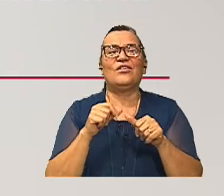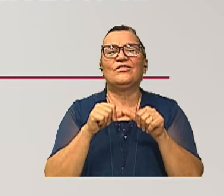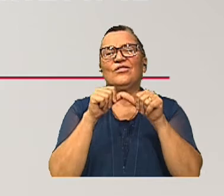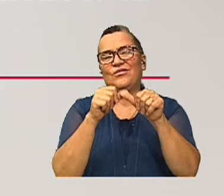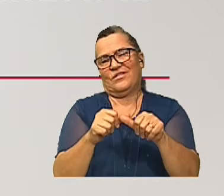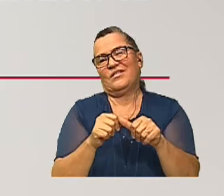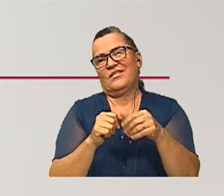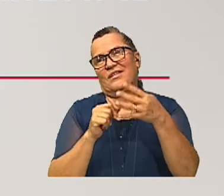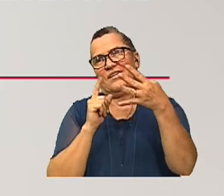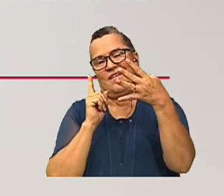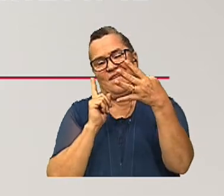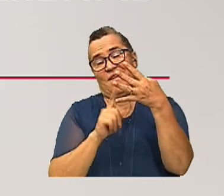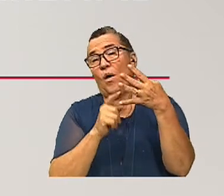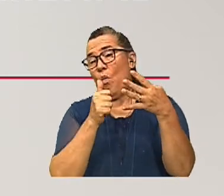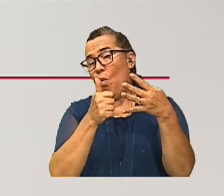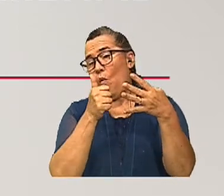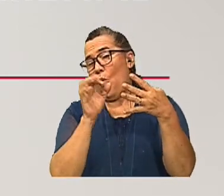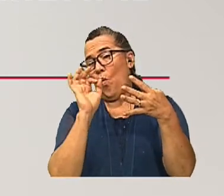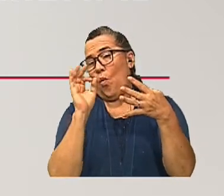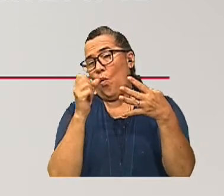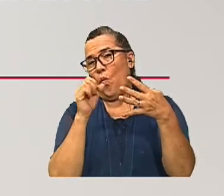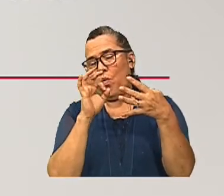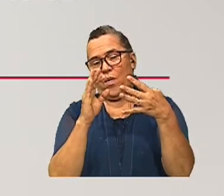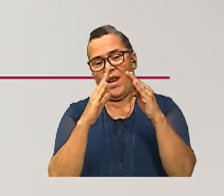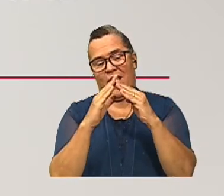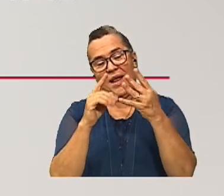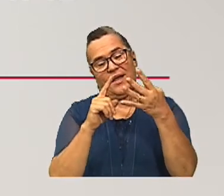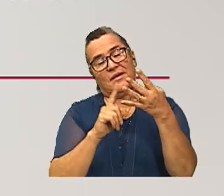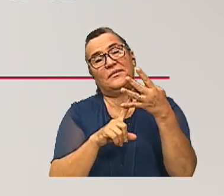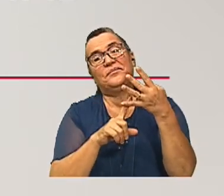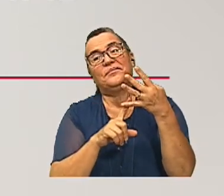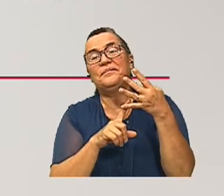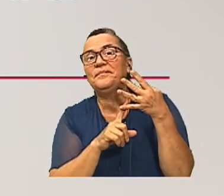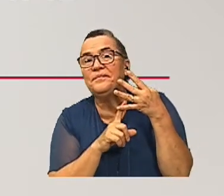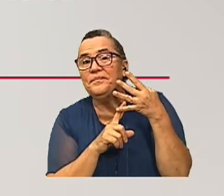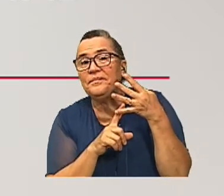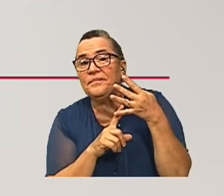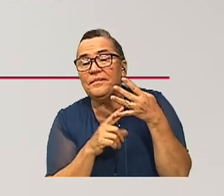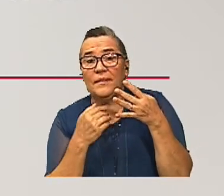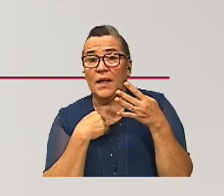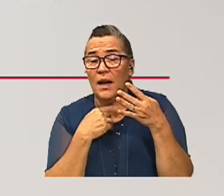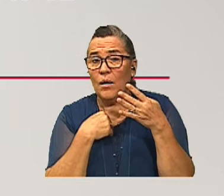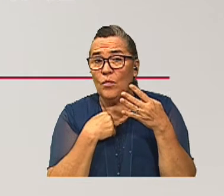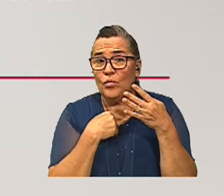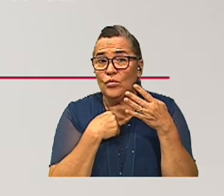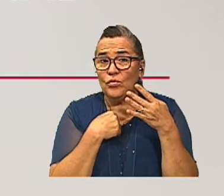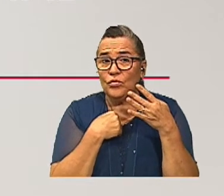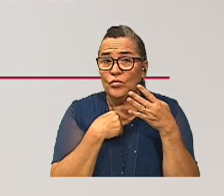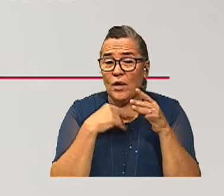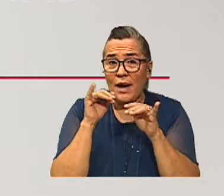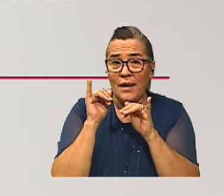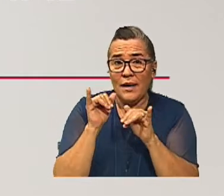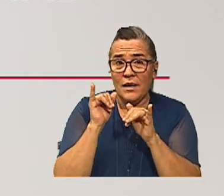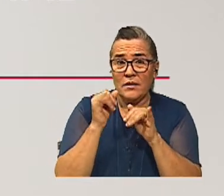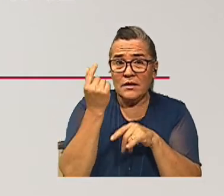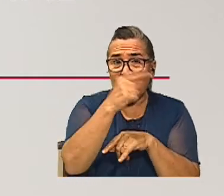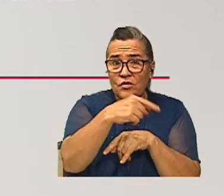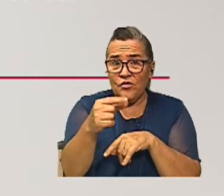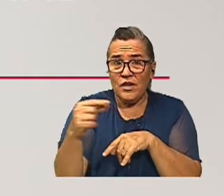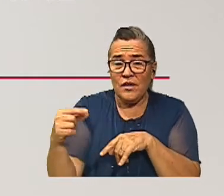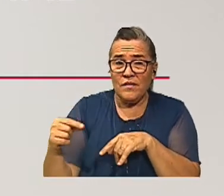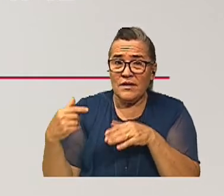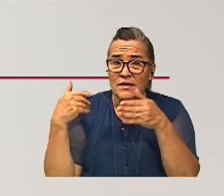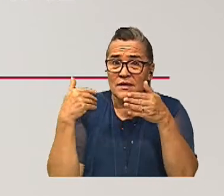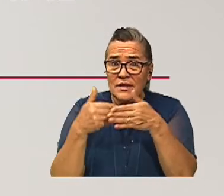ones. Guys, you are doing it great at home. Okay, we have, are there rivers